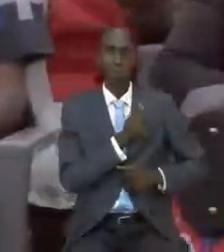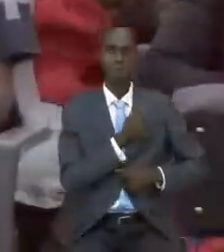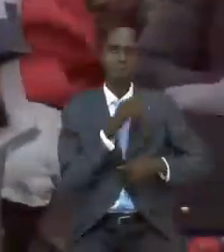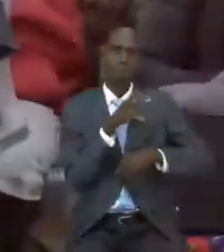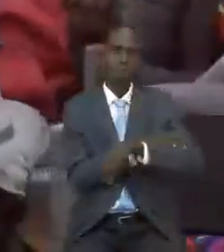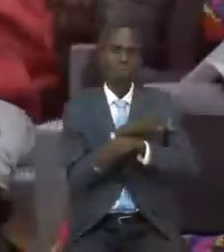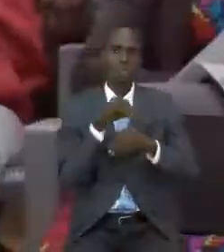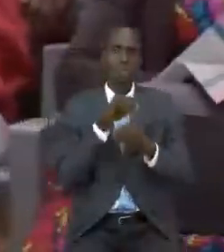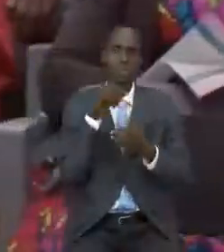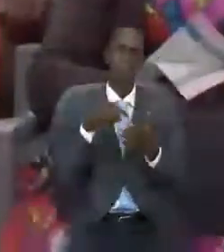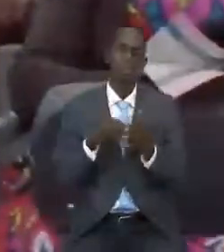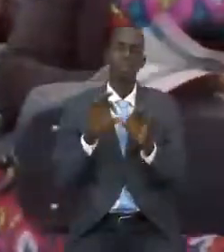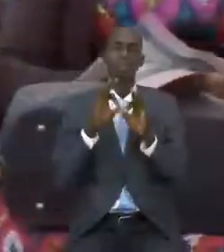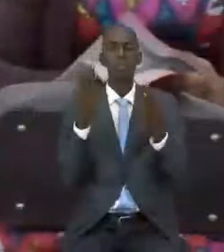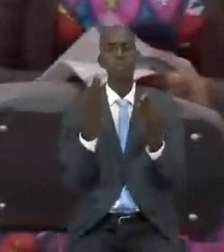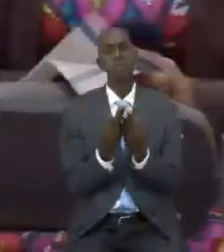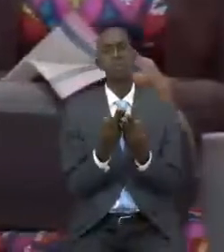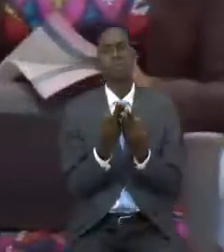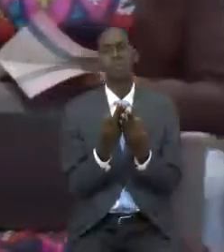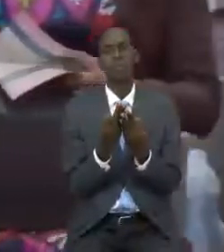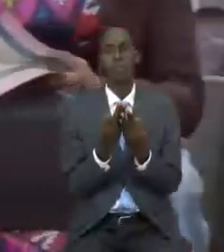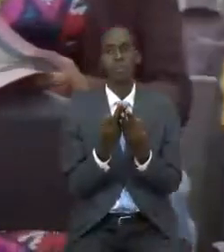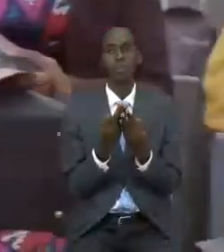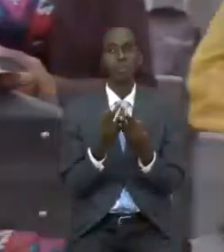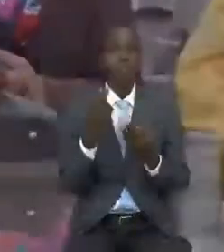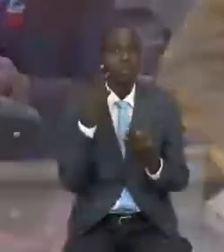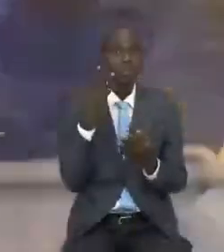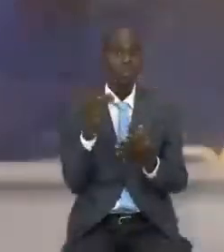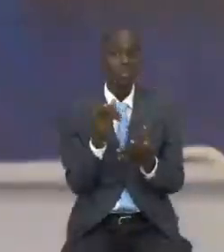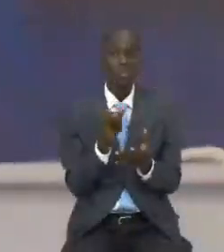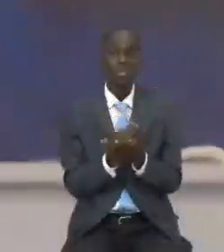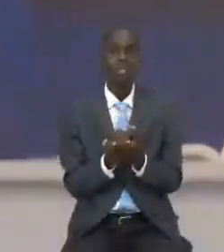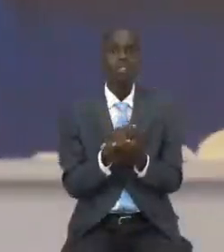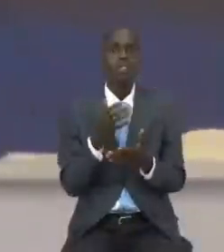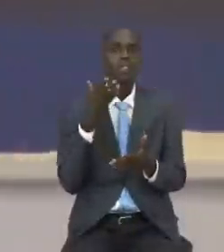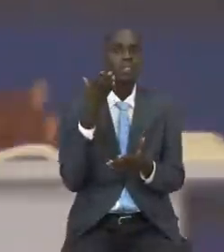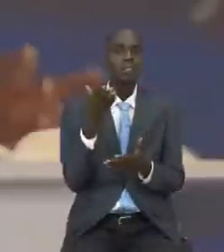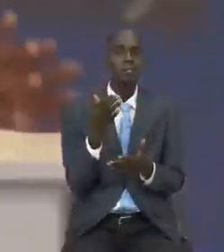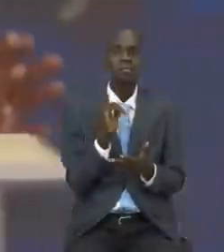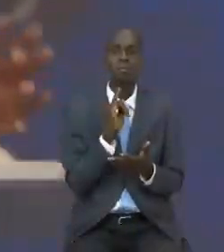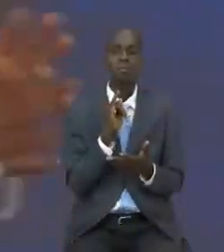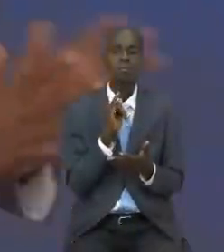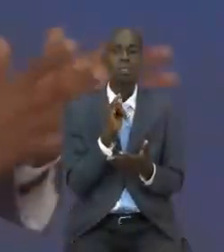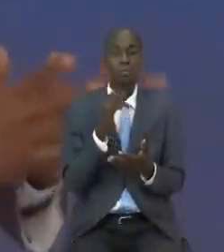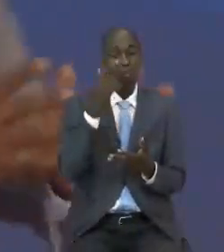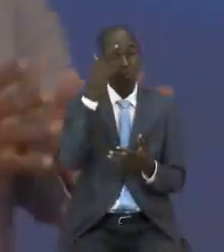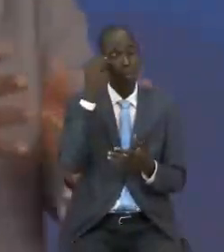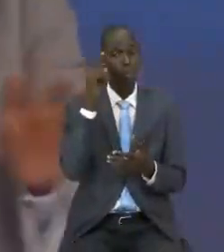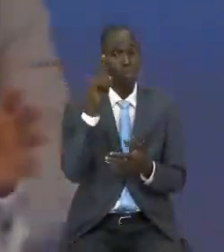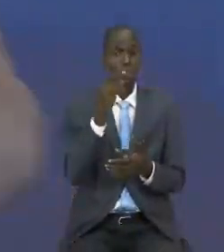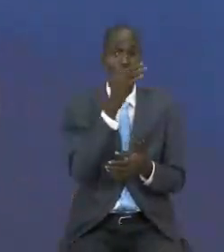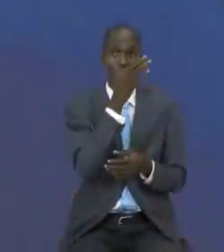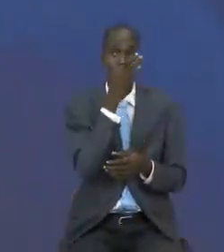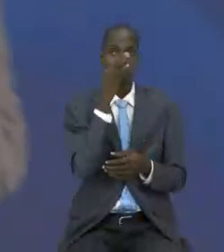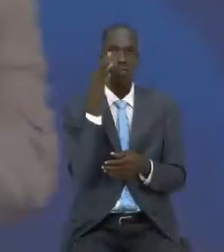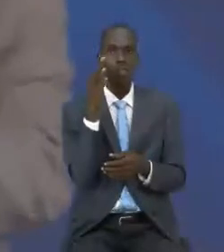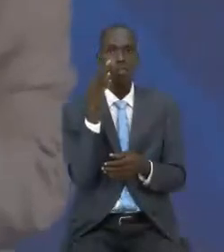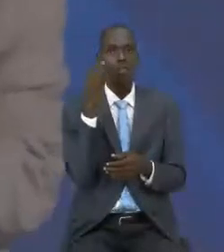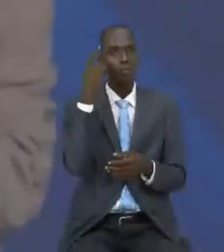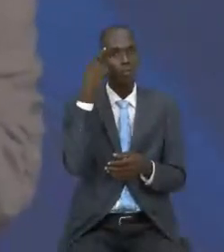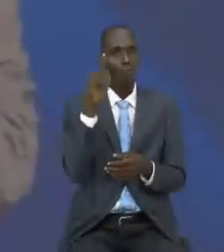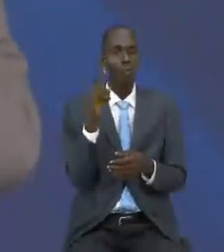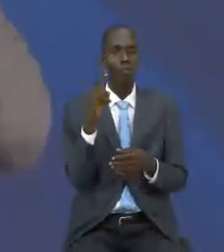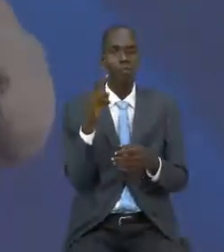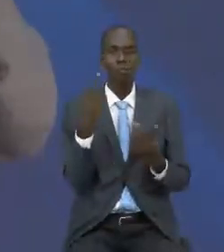family. The fasting will amount to nothing, because he fasts for